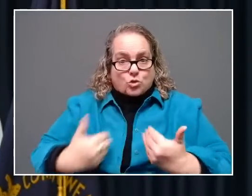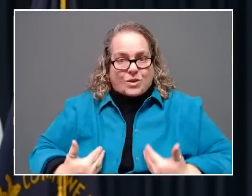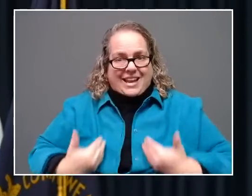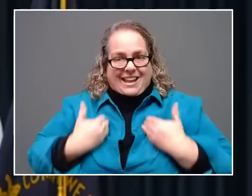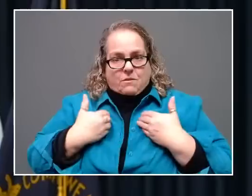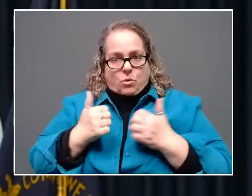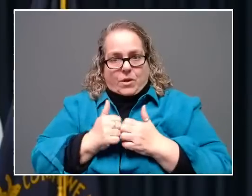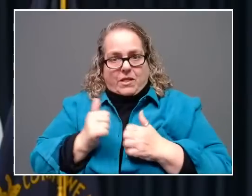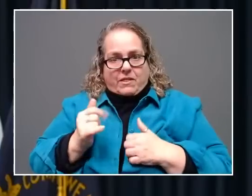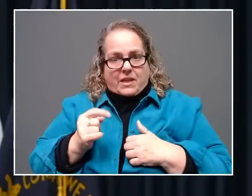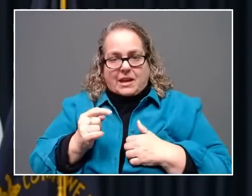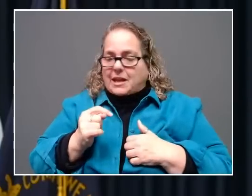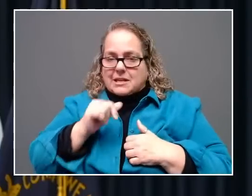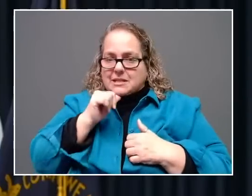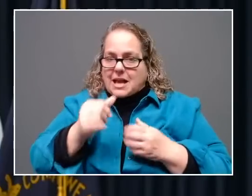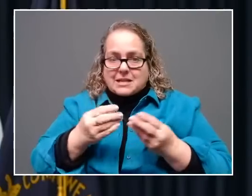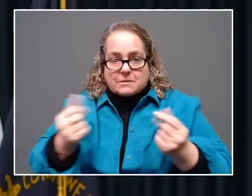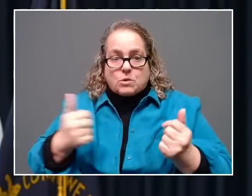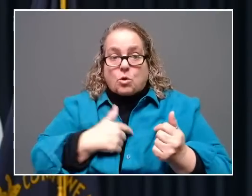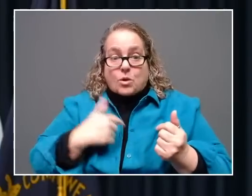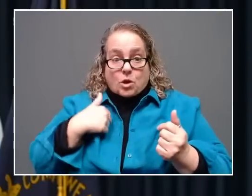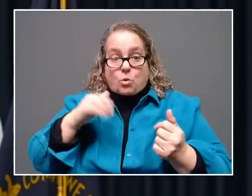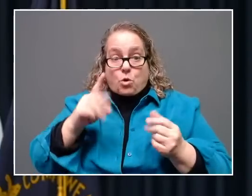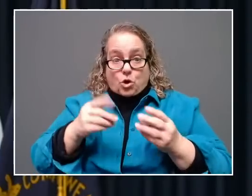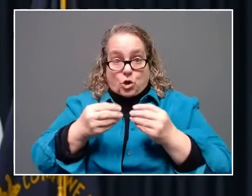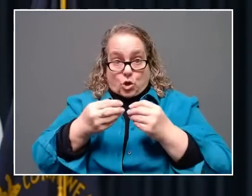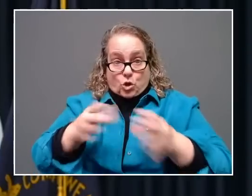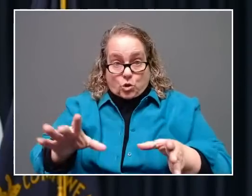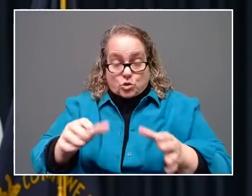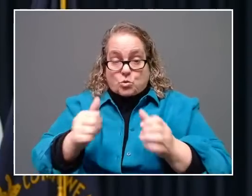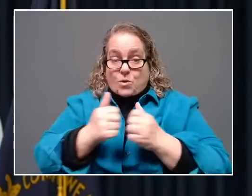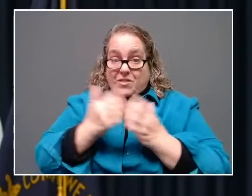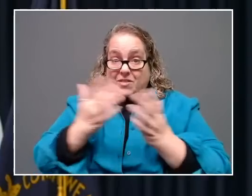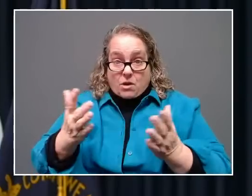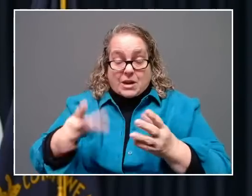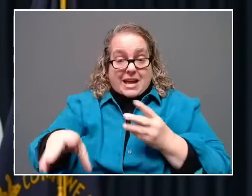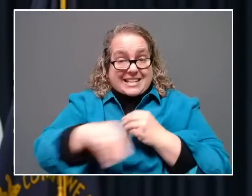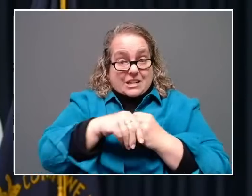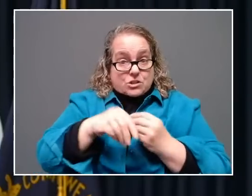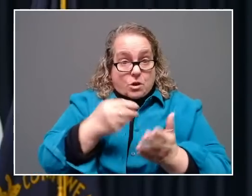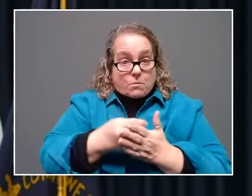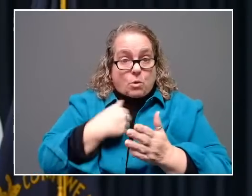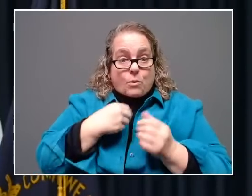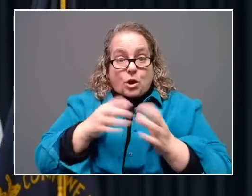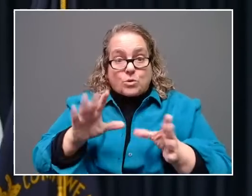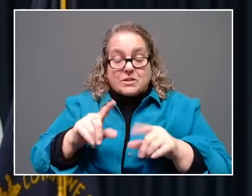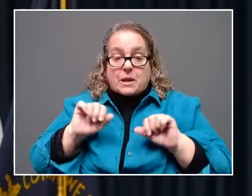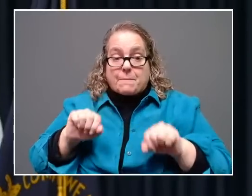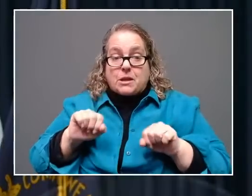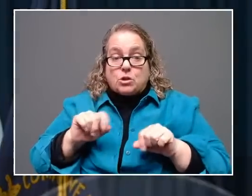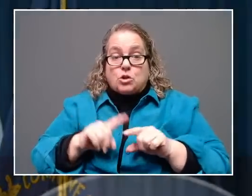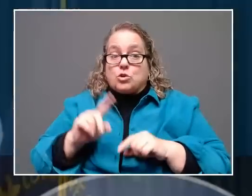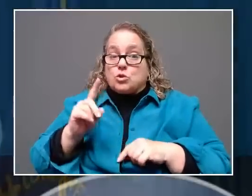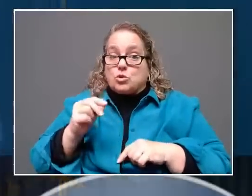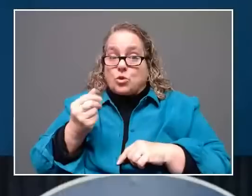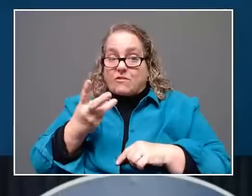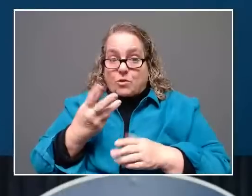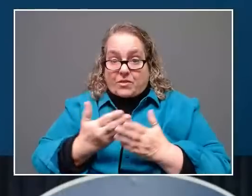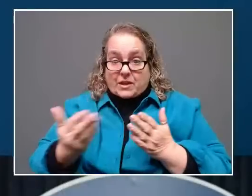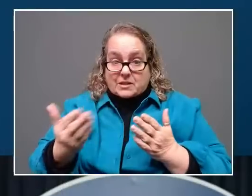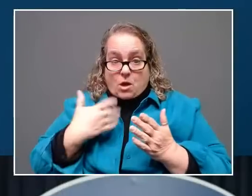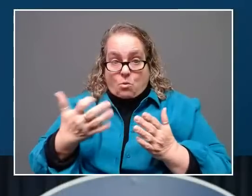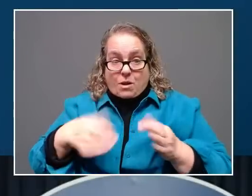We would lose, without additional COVID mitigation dollars, we'd lose the ability to do a couple things that I think it's important for people to